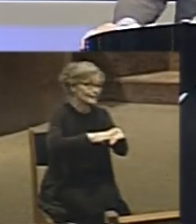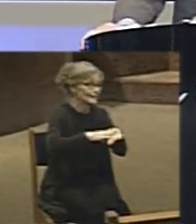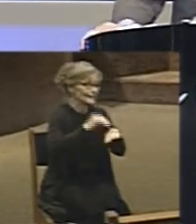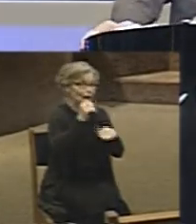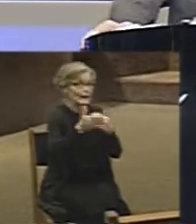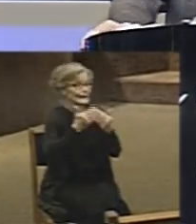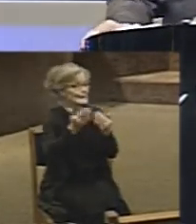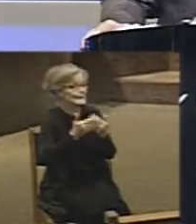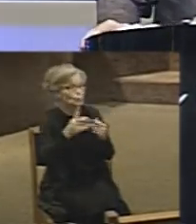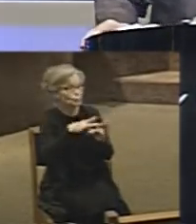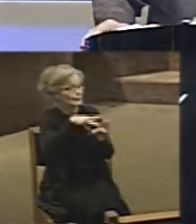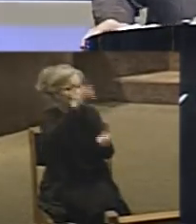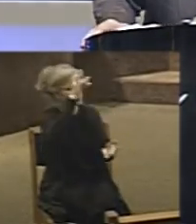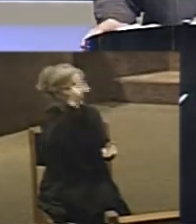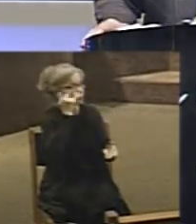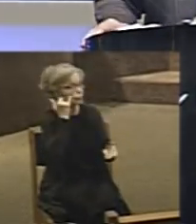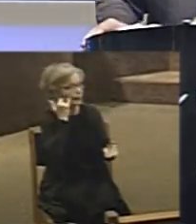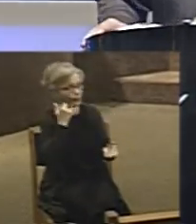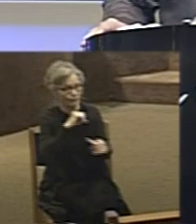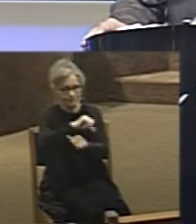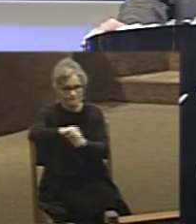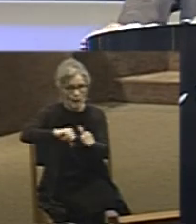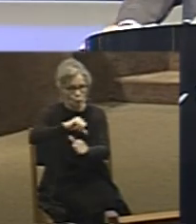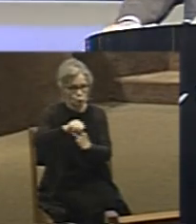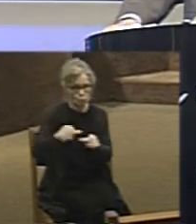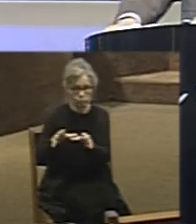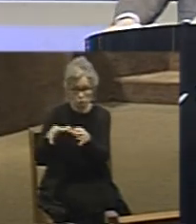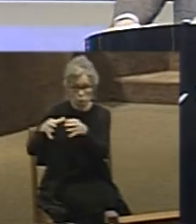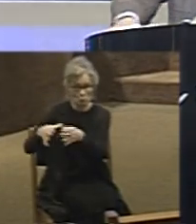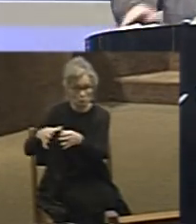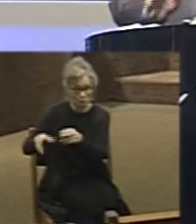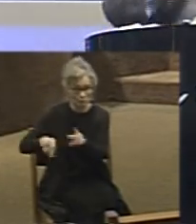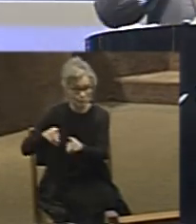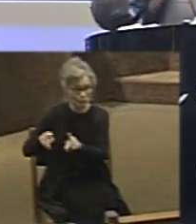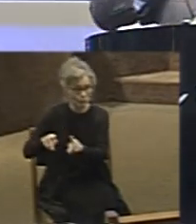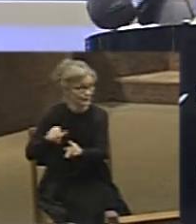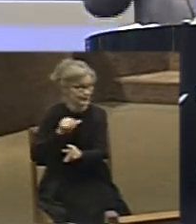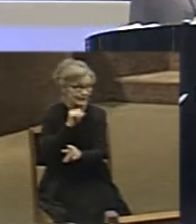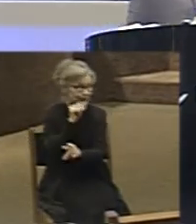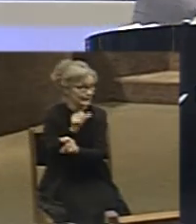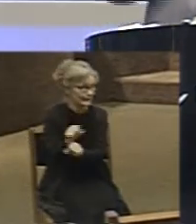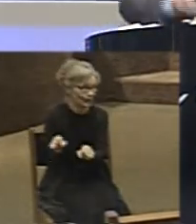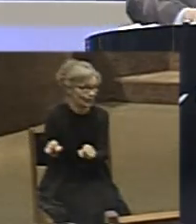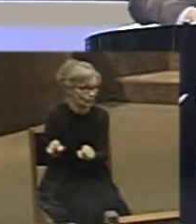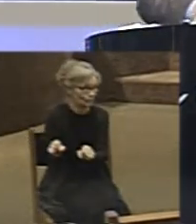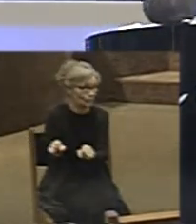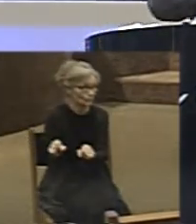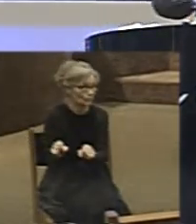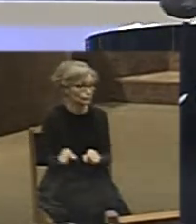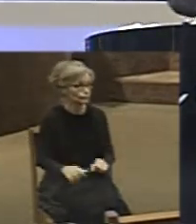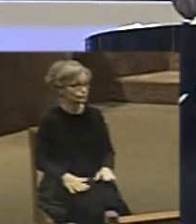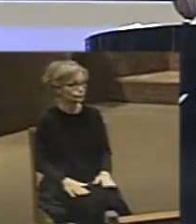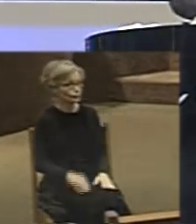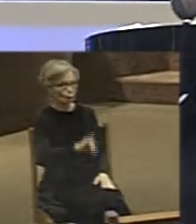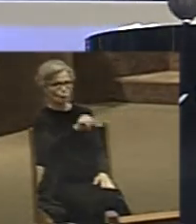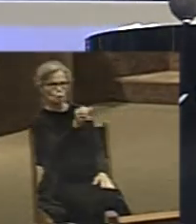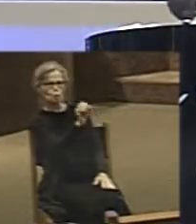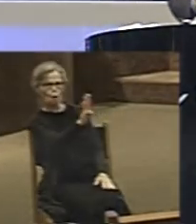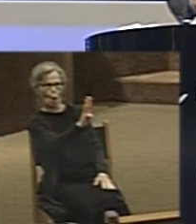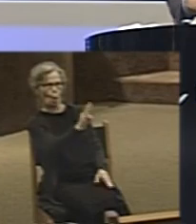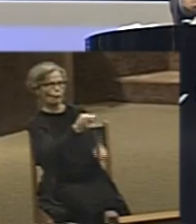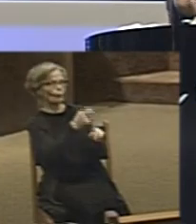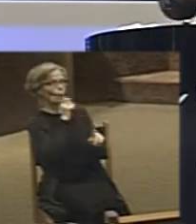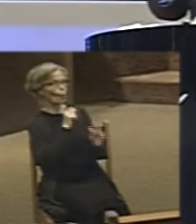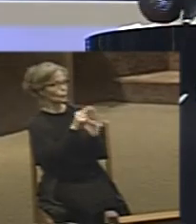That's not where I get my fellowship. Job said, "My foot hath held his steps, and his way have